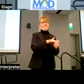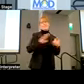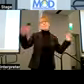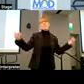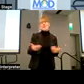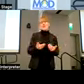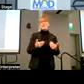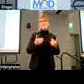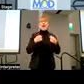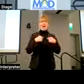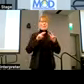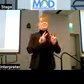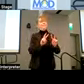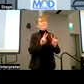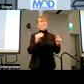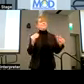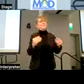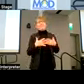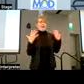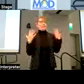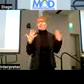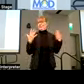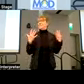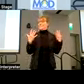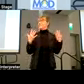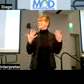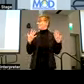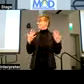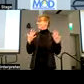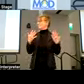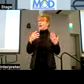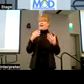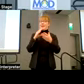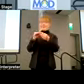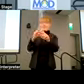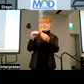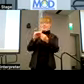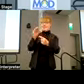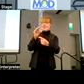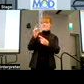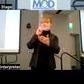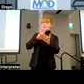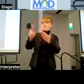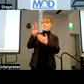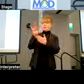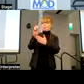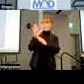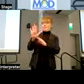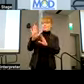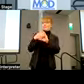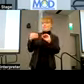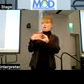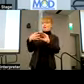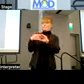where I was just so inspired by what Mr. Wood just said, Secretary Wood just said, um,